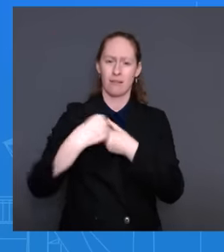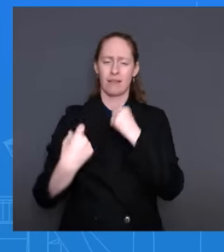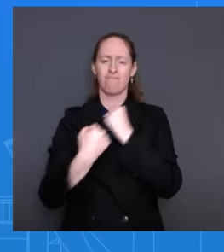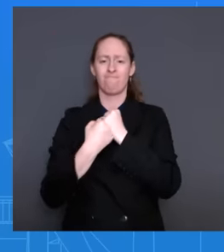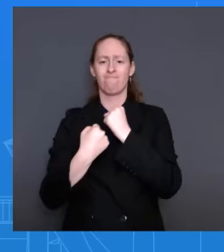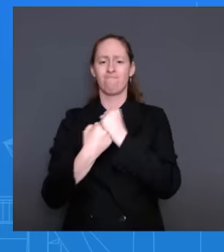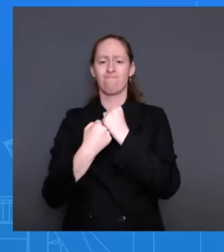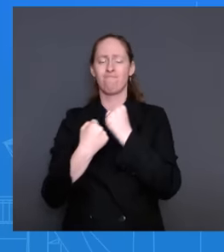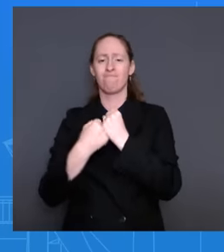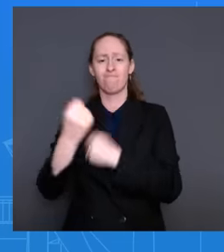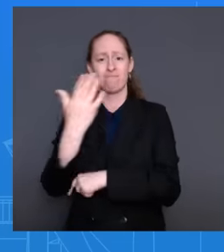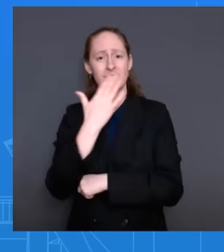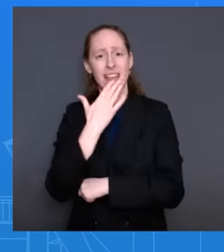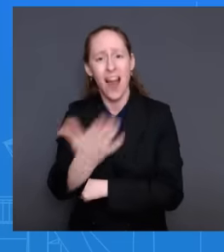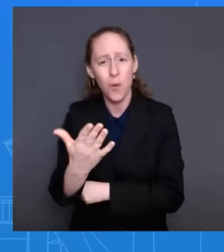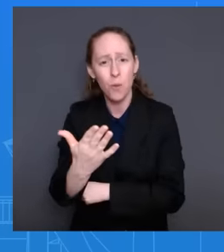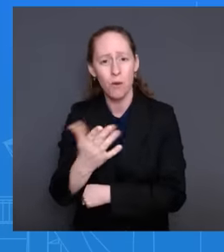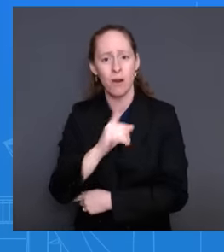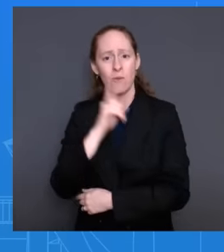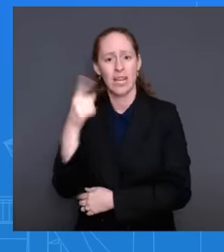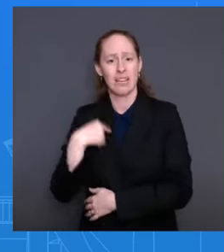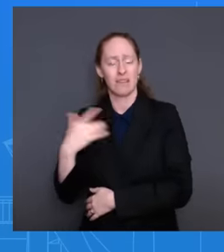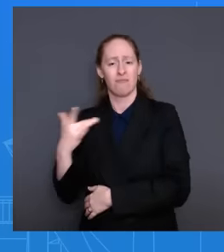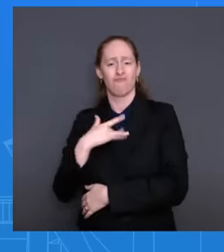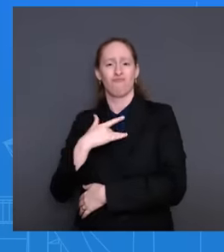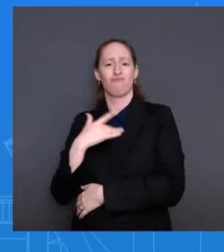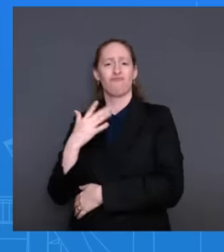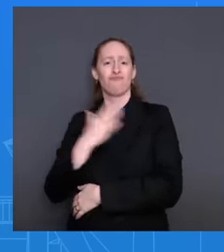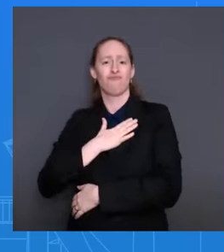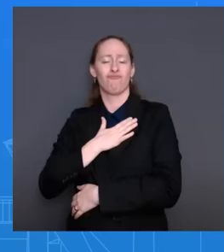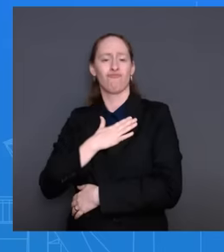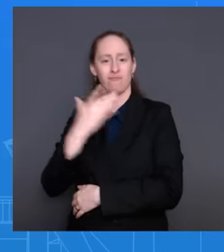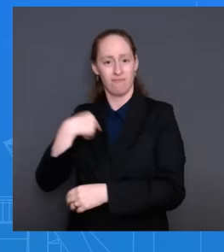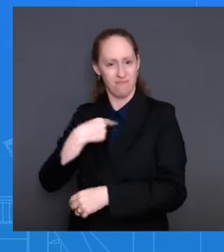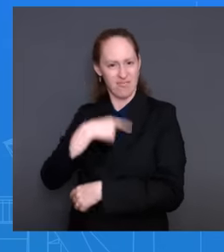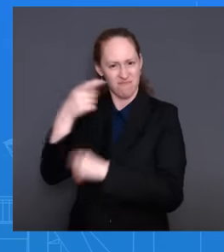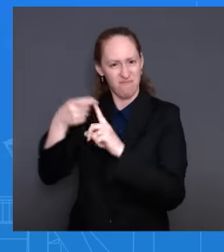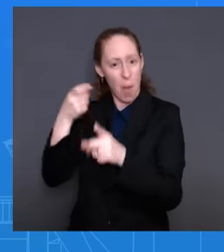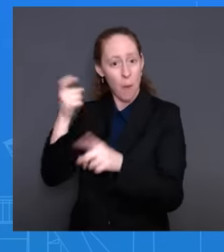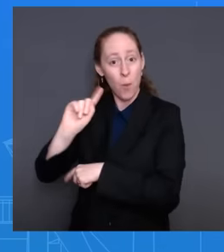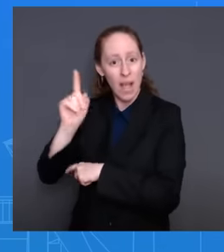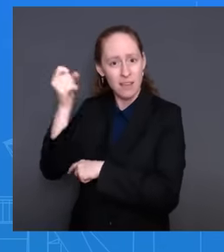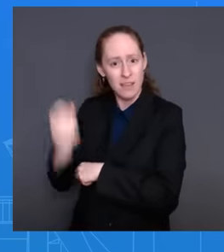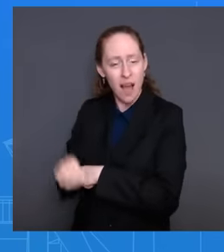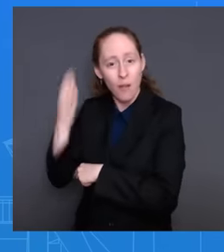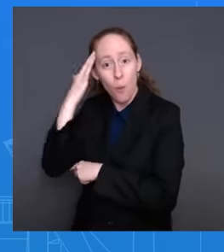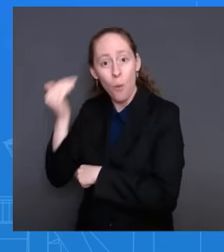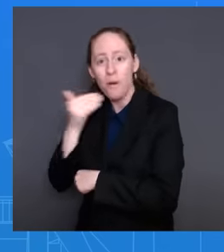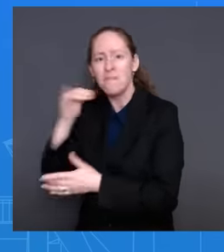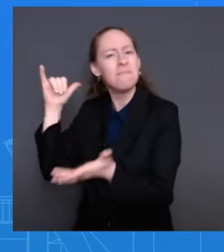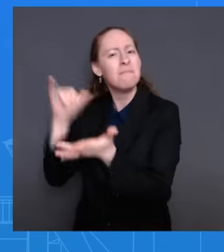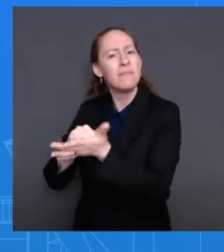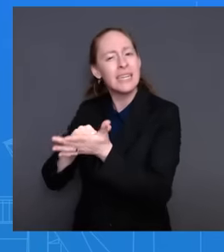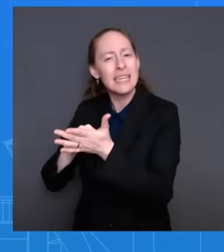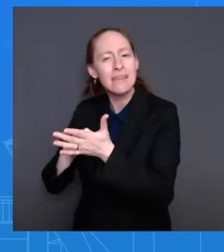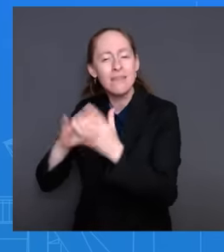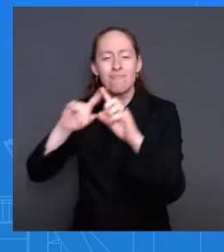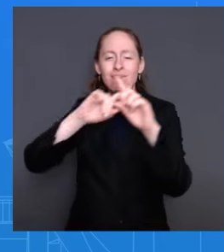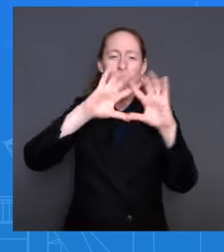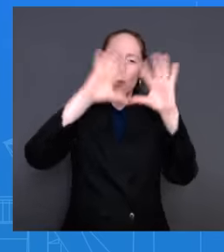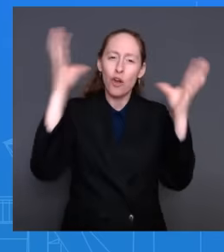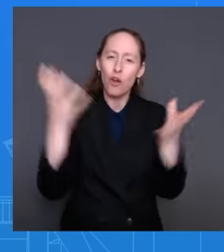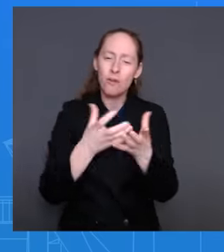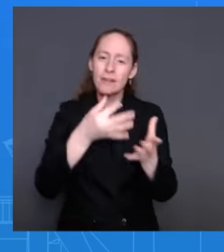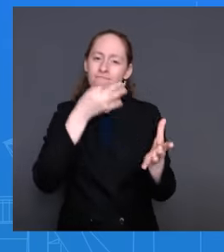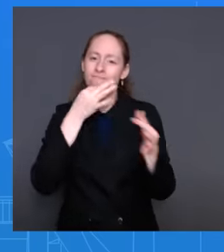world, transcending languages and cultural barriers. We believe music is always an amazing and wonderful unifier of all